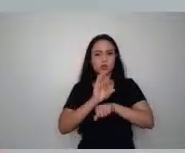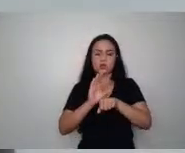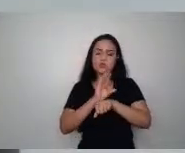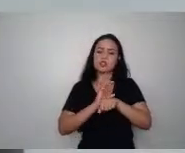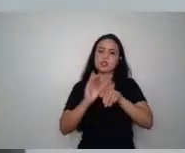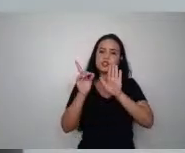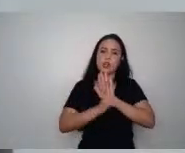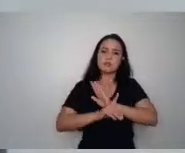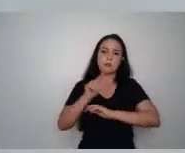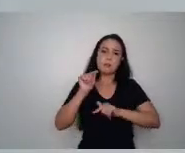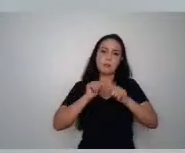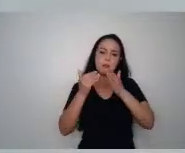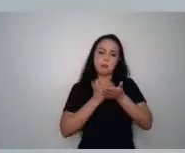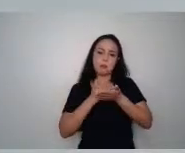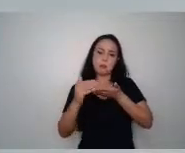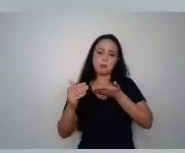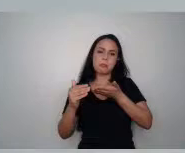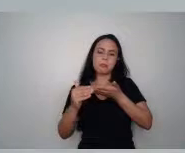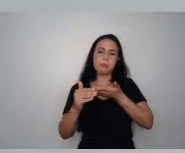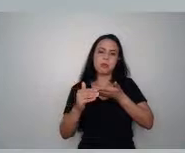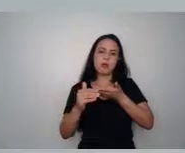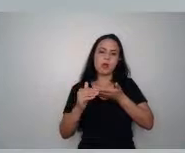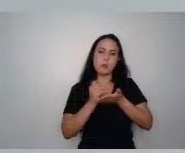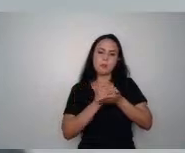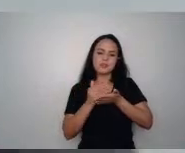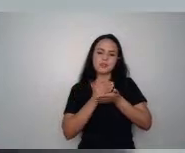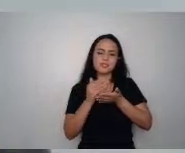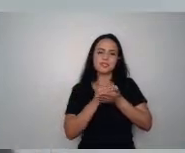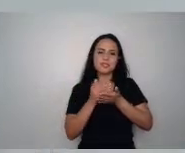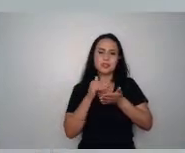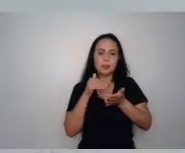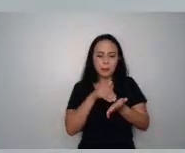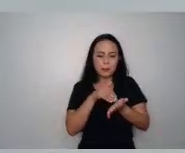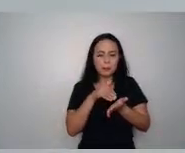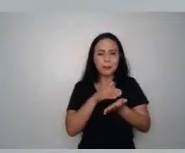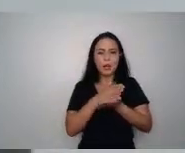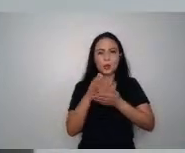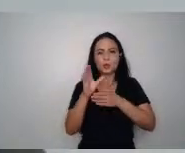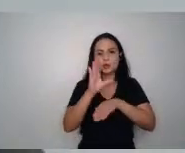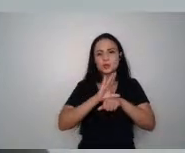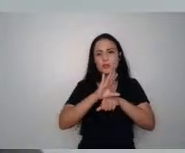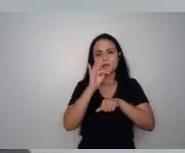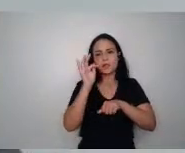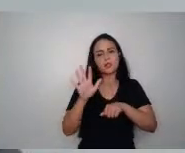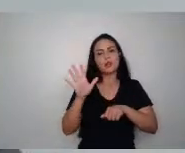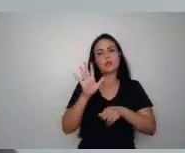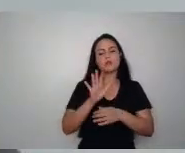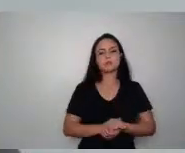within the Constitution? And as a part of the democratic